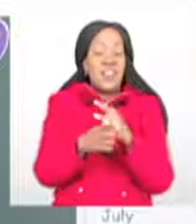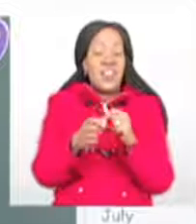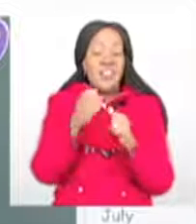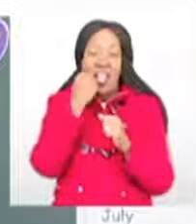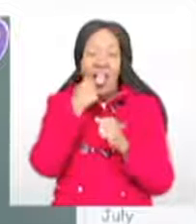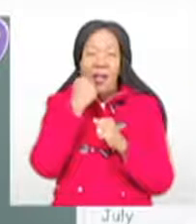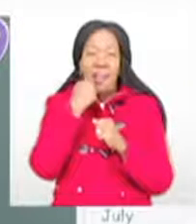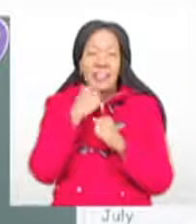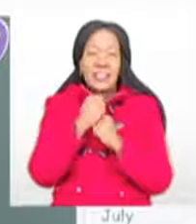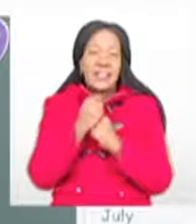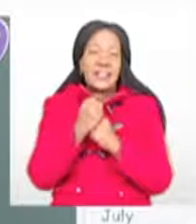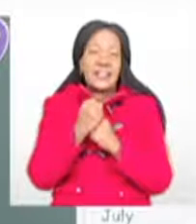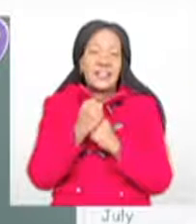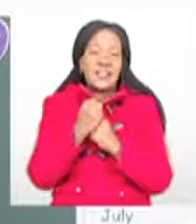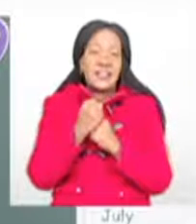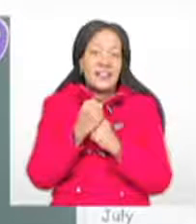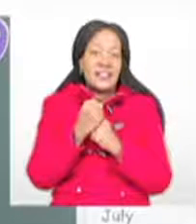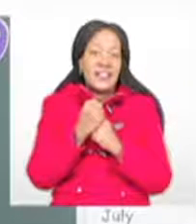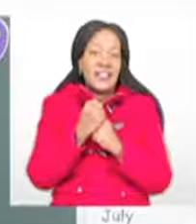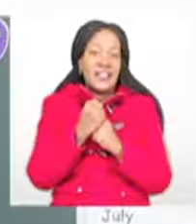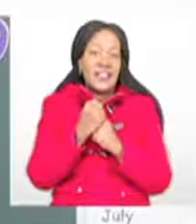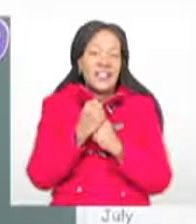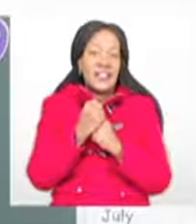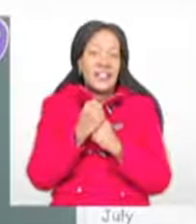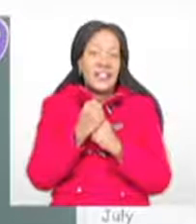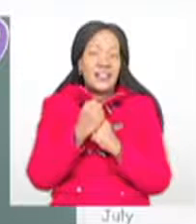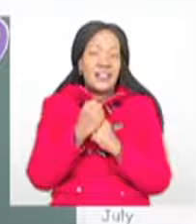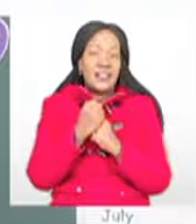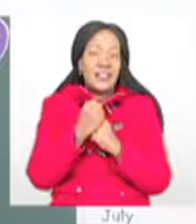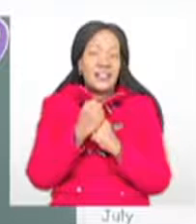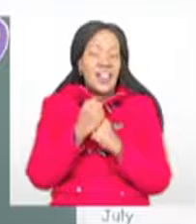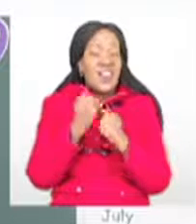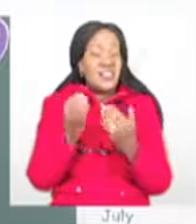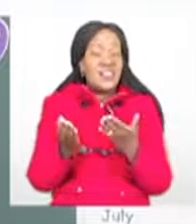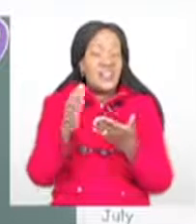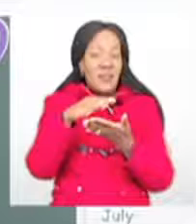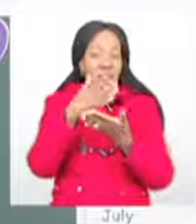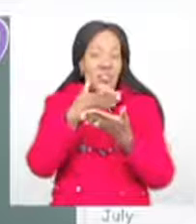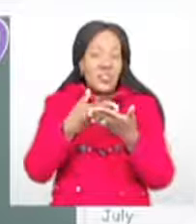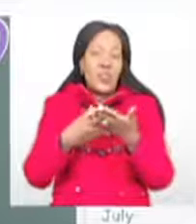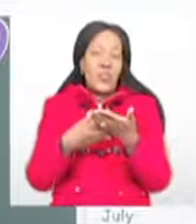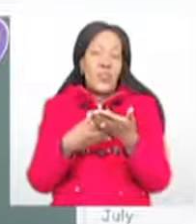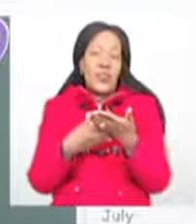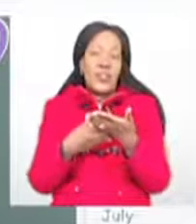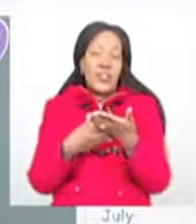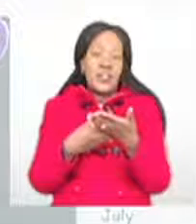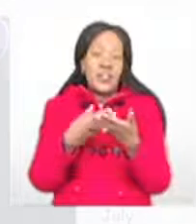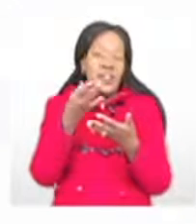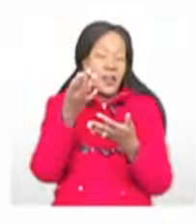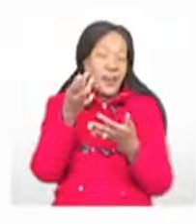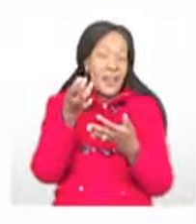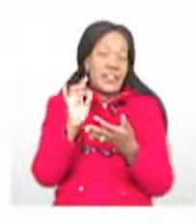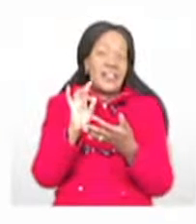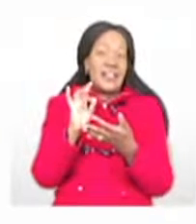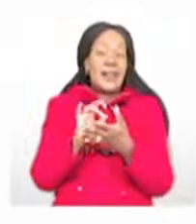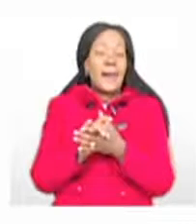apples. Now let's get back to our booklet on page